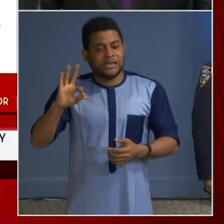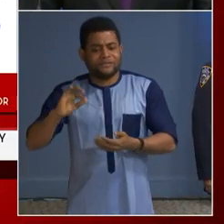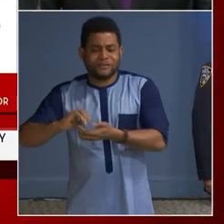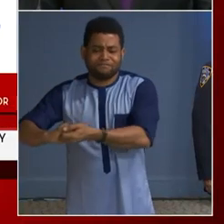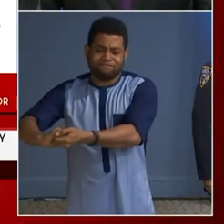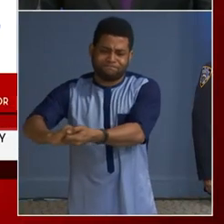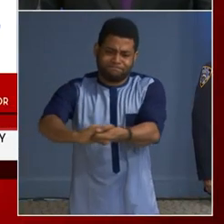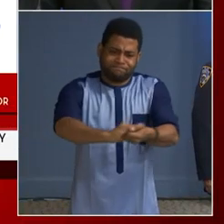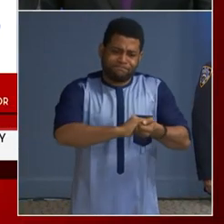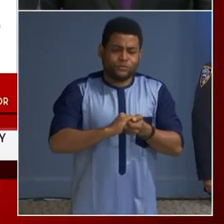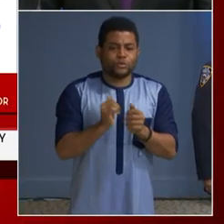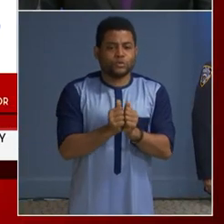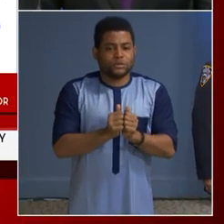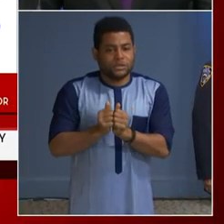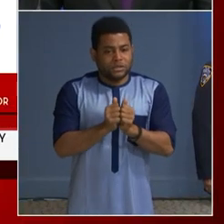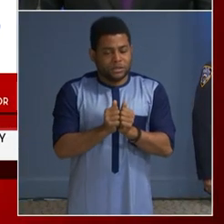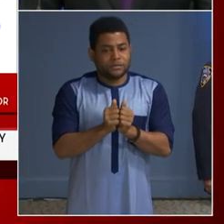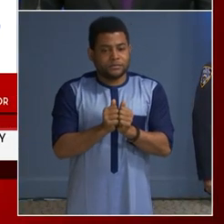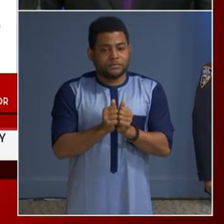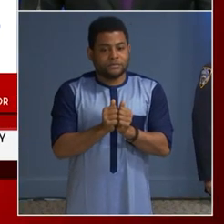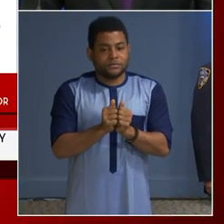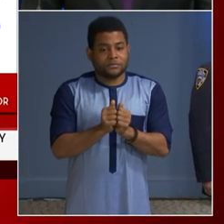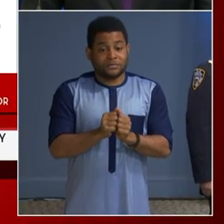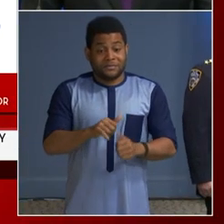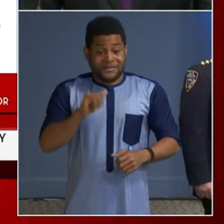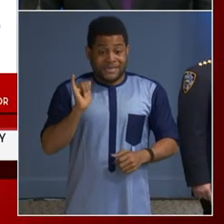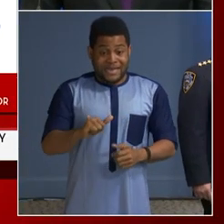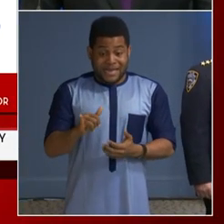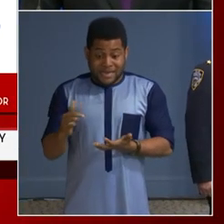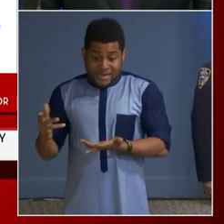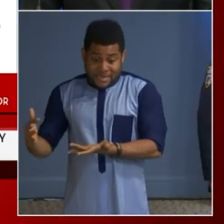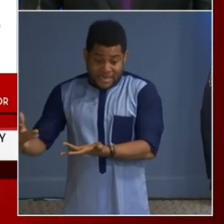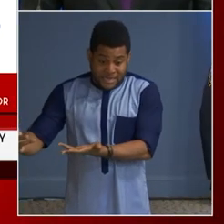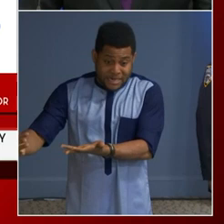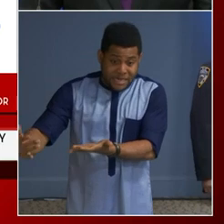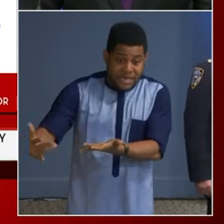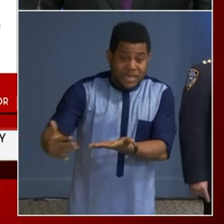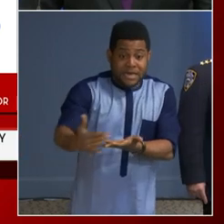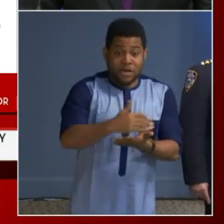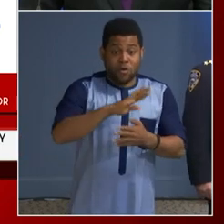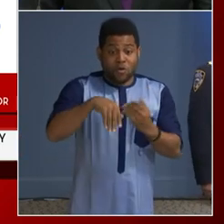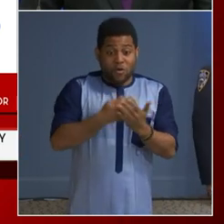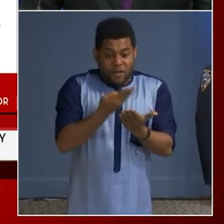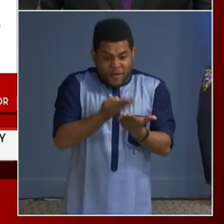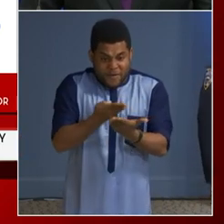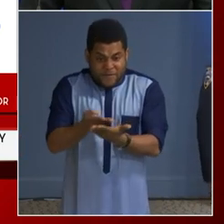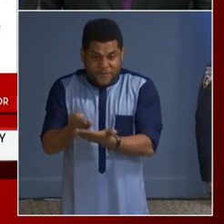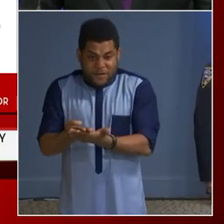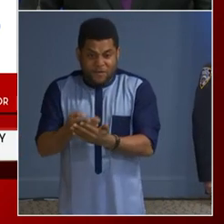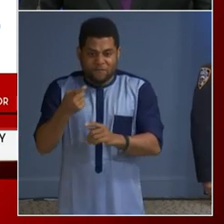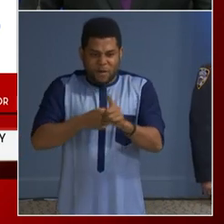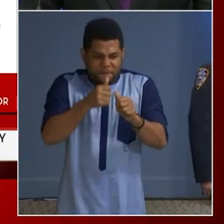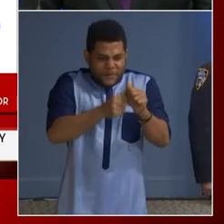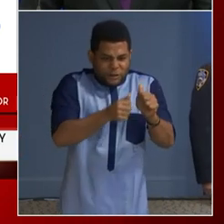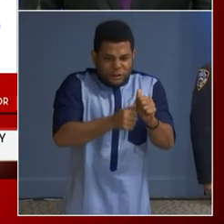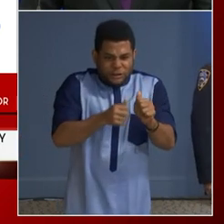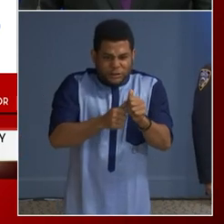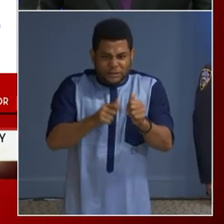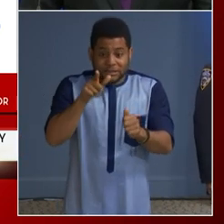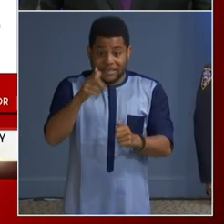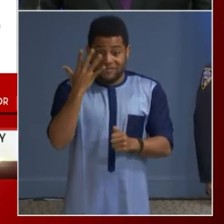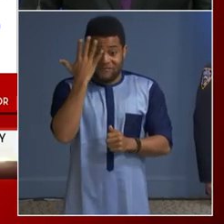brought about a clear gathering of evidence, particularly the facial evidence that we